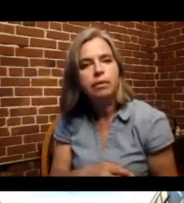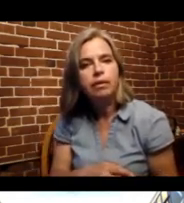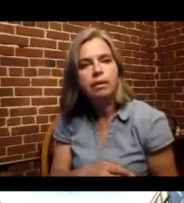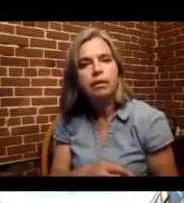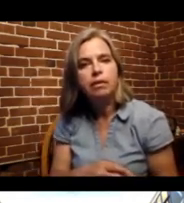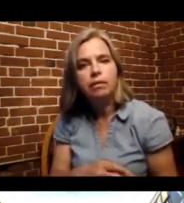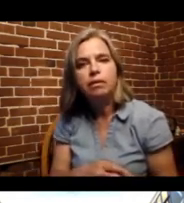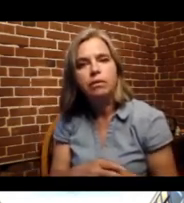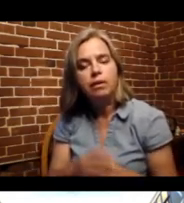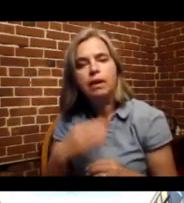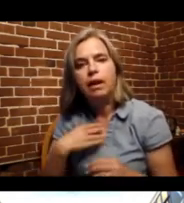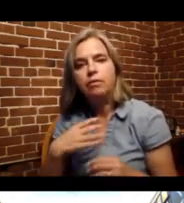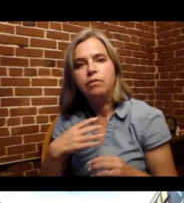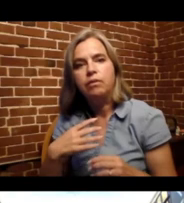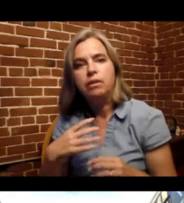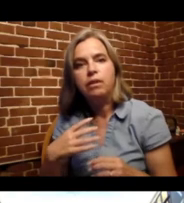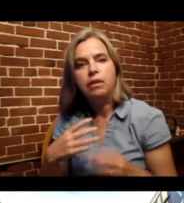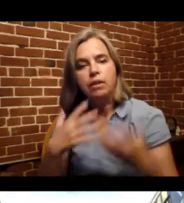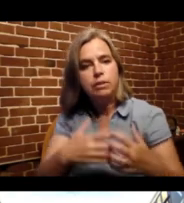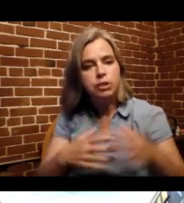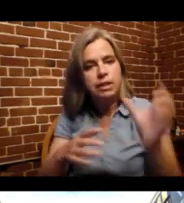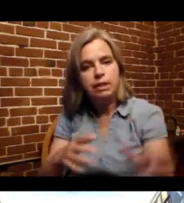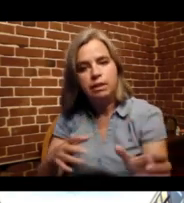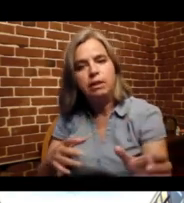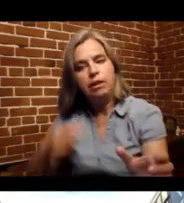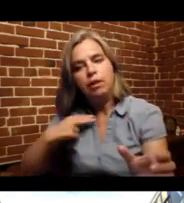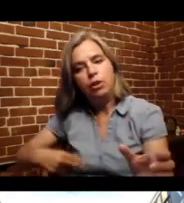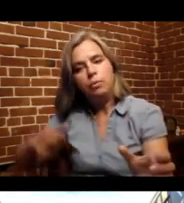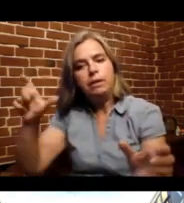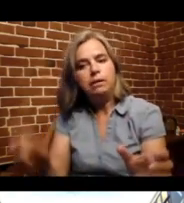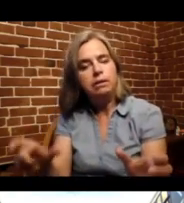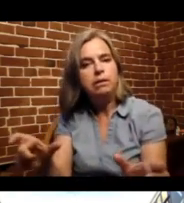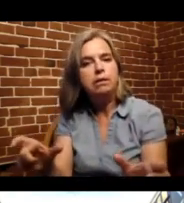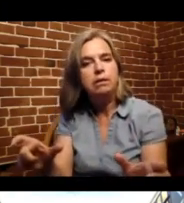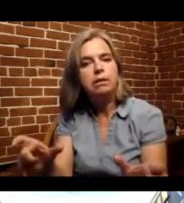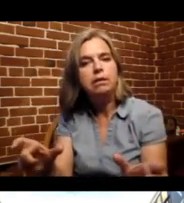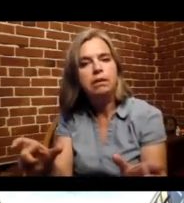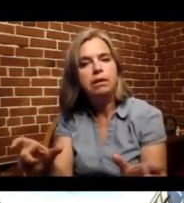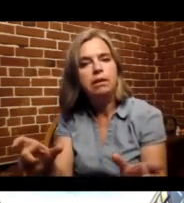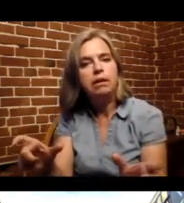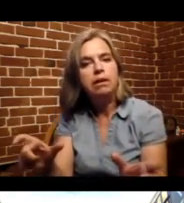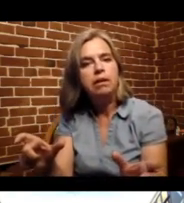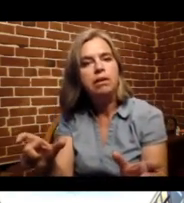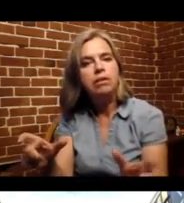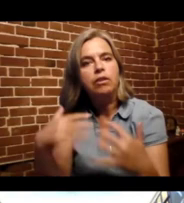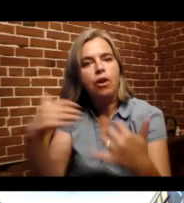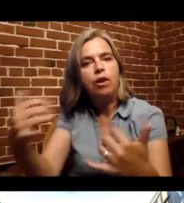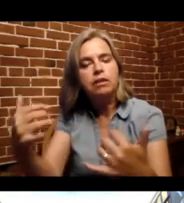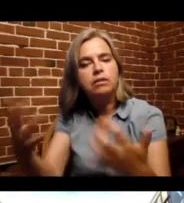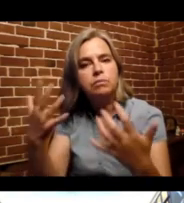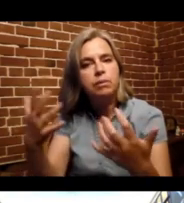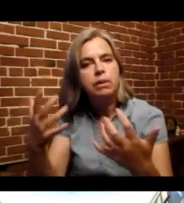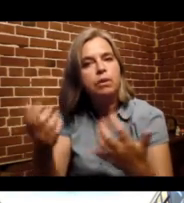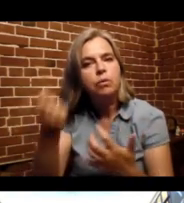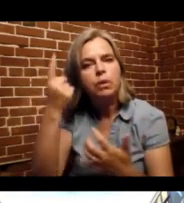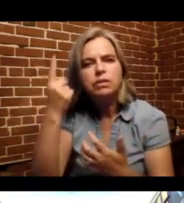by side to give the audience a illusion, as if maybe you wanted to question